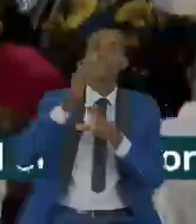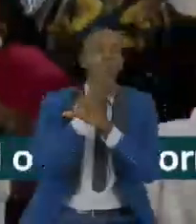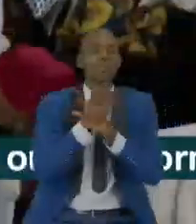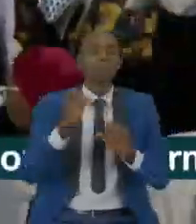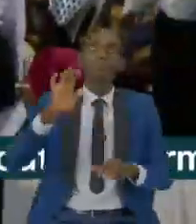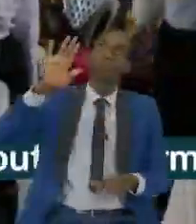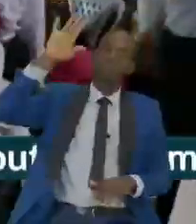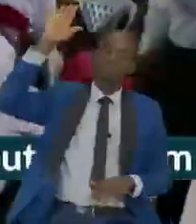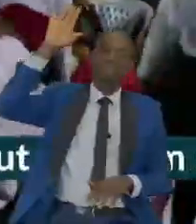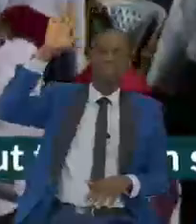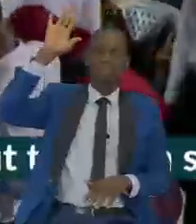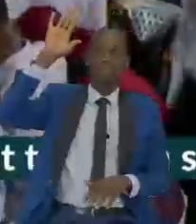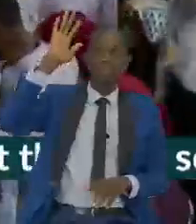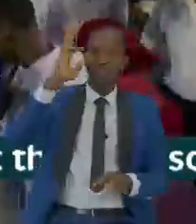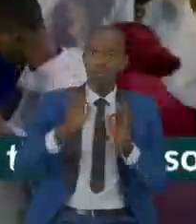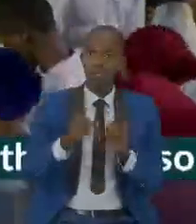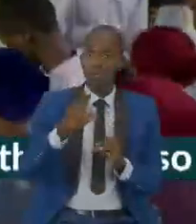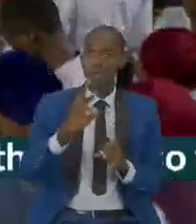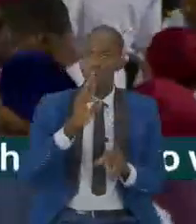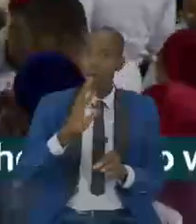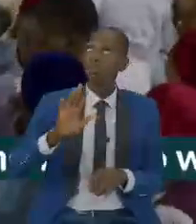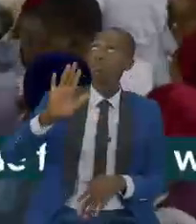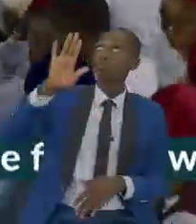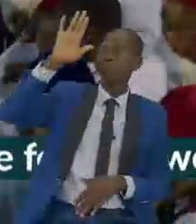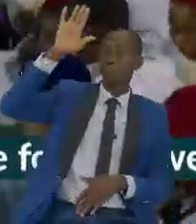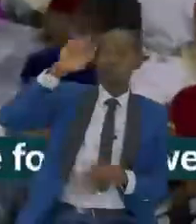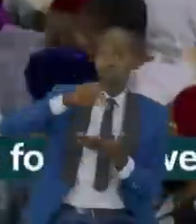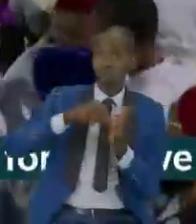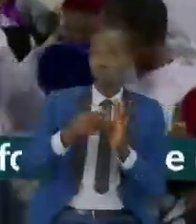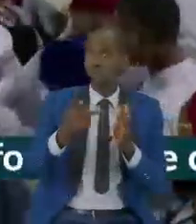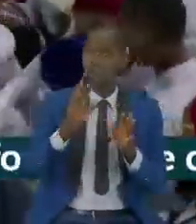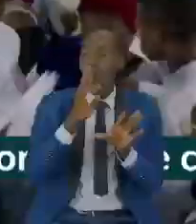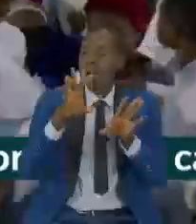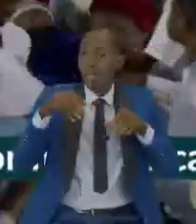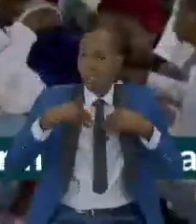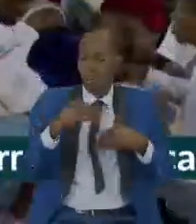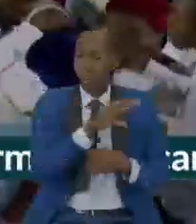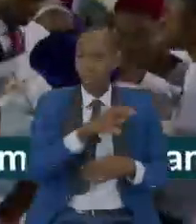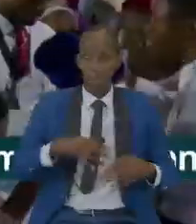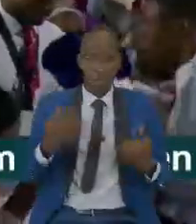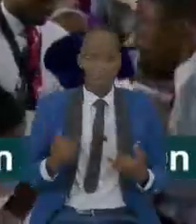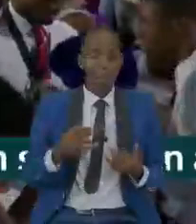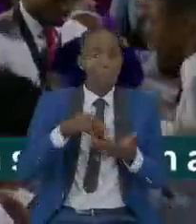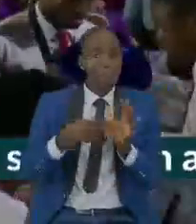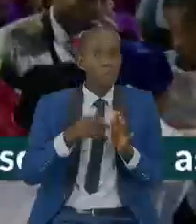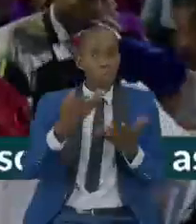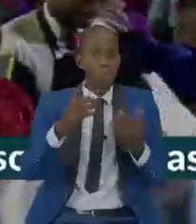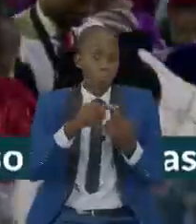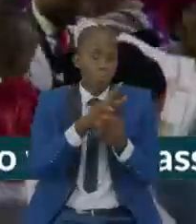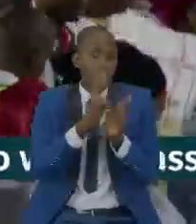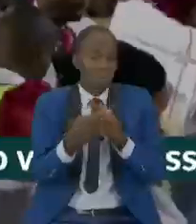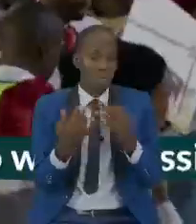that hand. If you're raising up your hand, you'll stand up. And as you stand up,